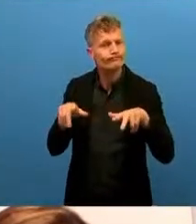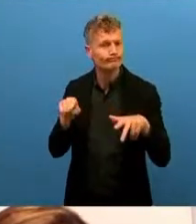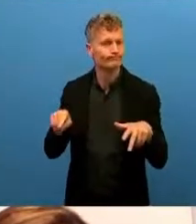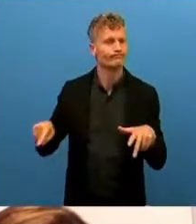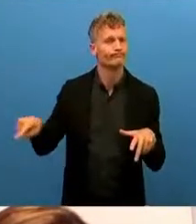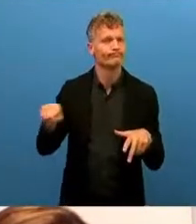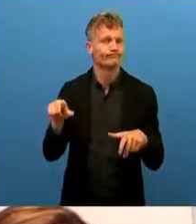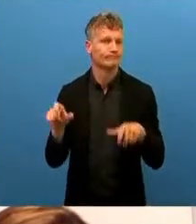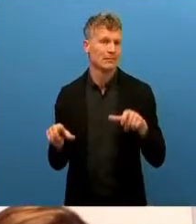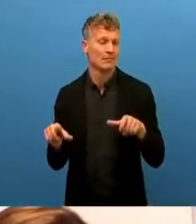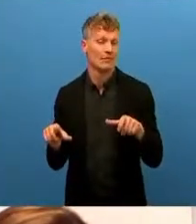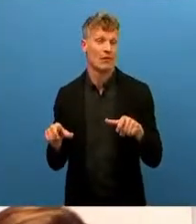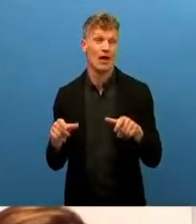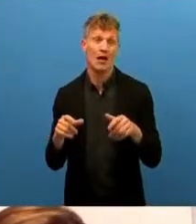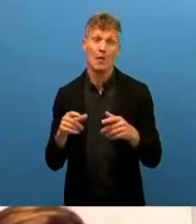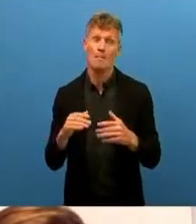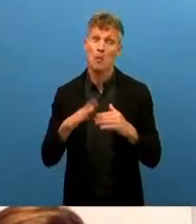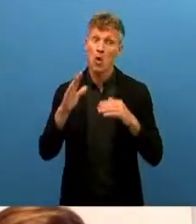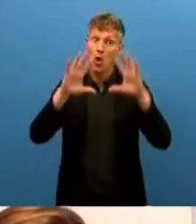underrepresented regions,